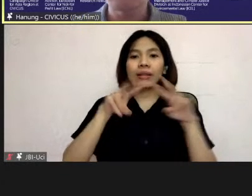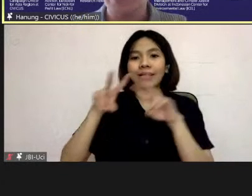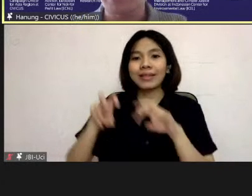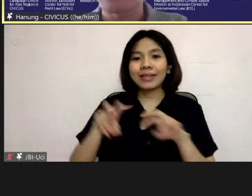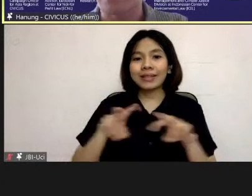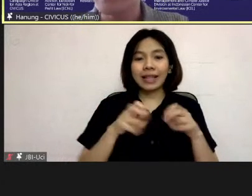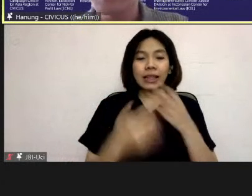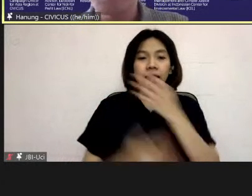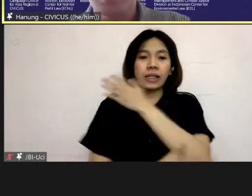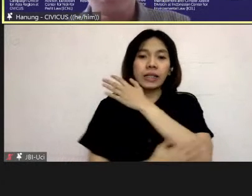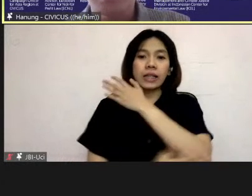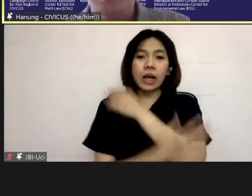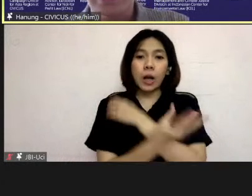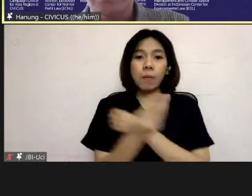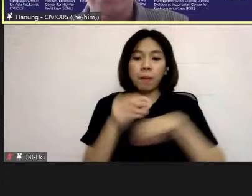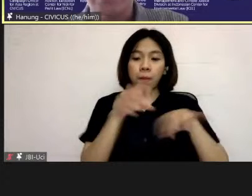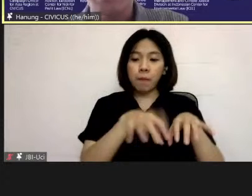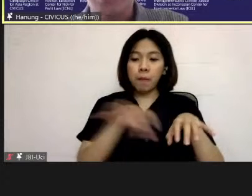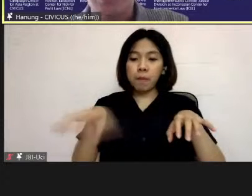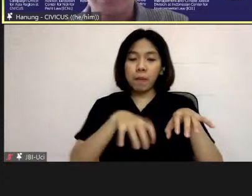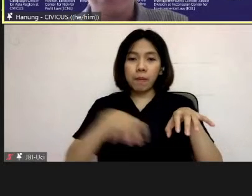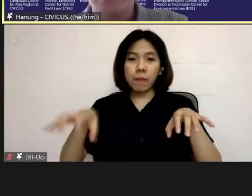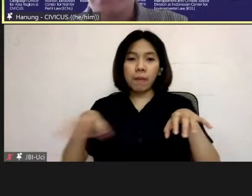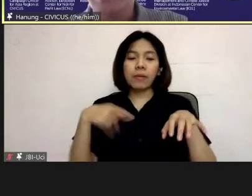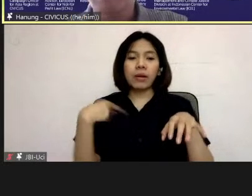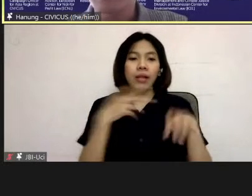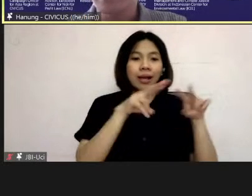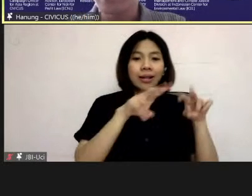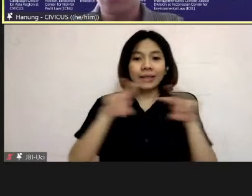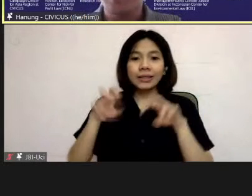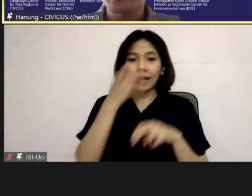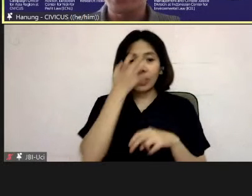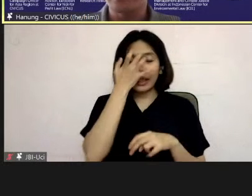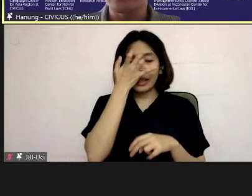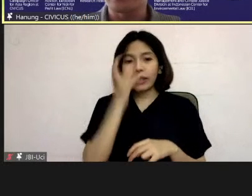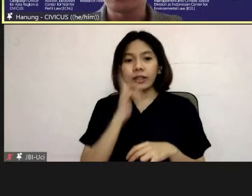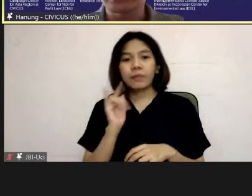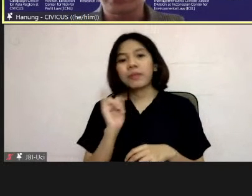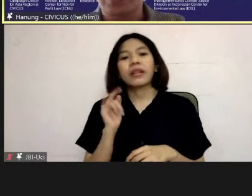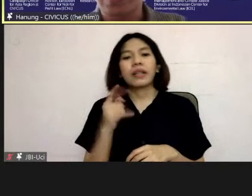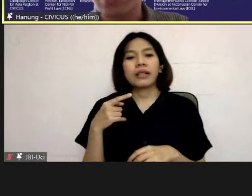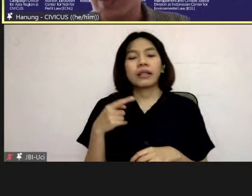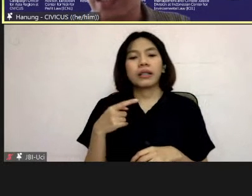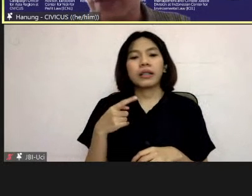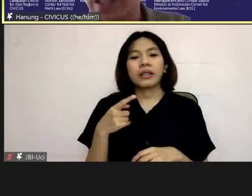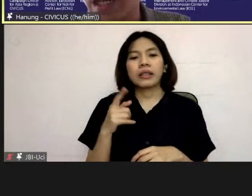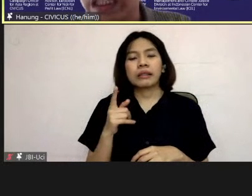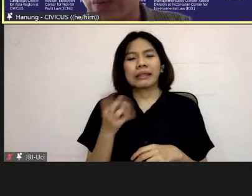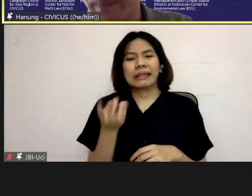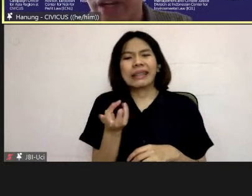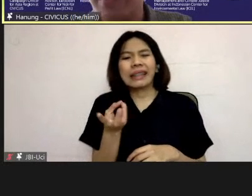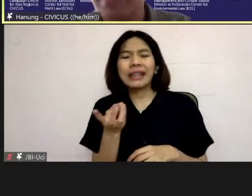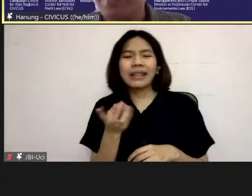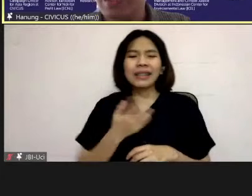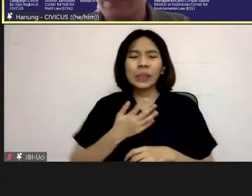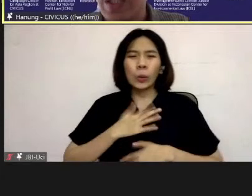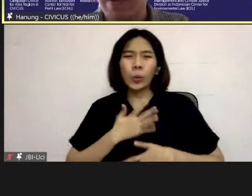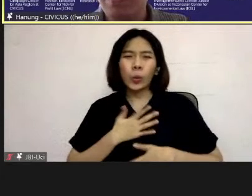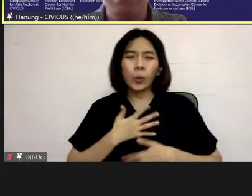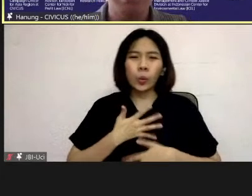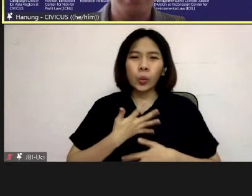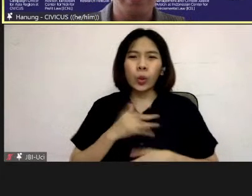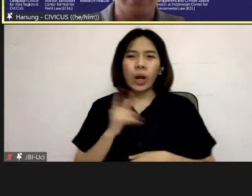concerning, if I may say, that 38% of population in G20 countries living under repressed